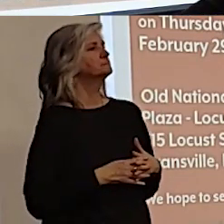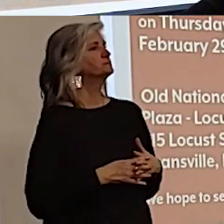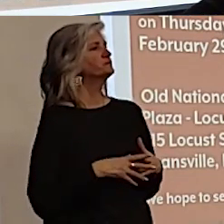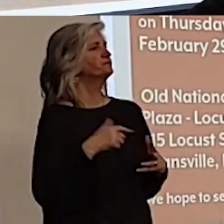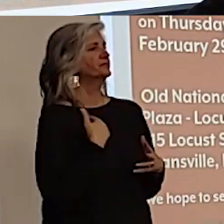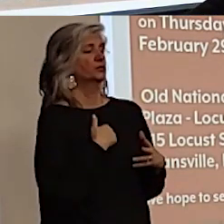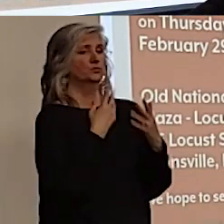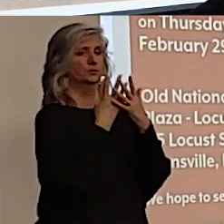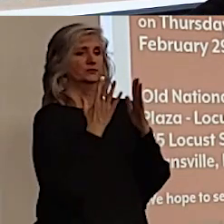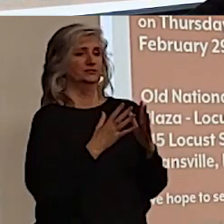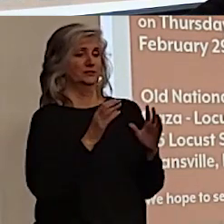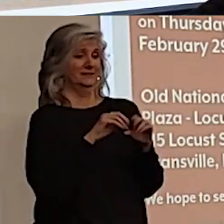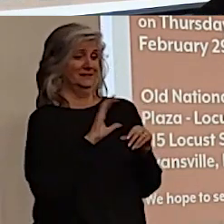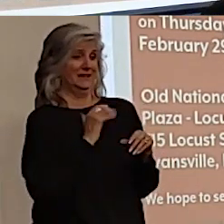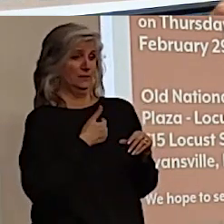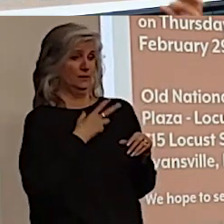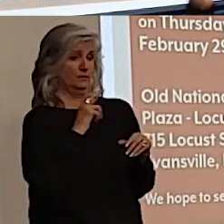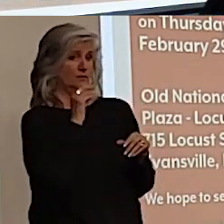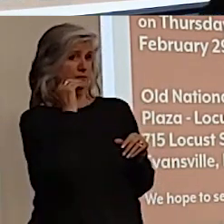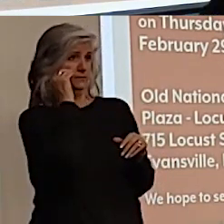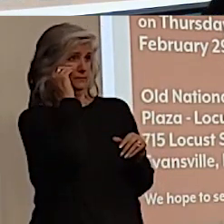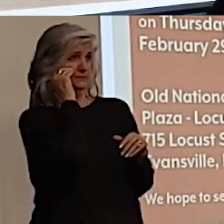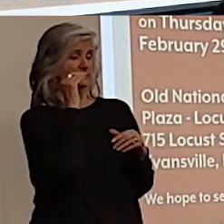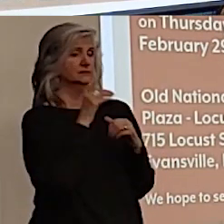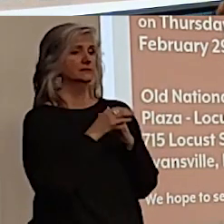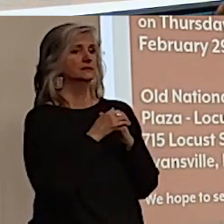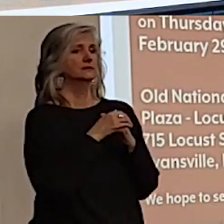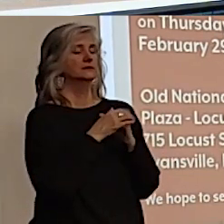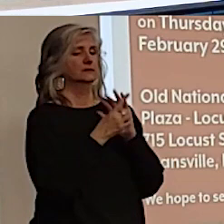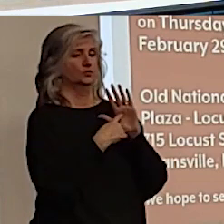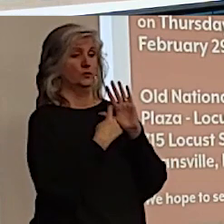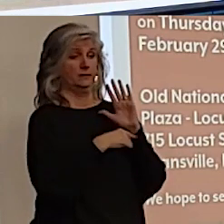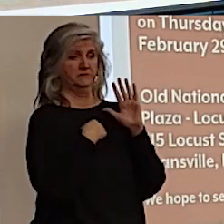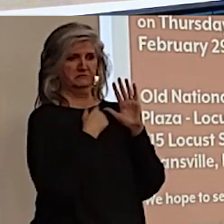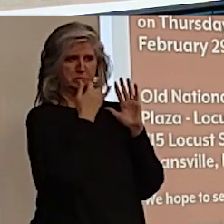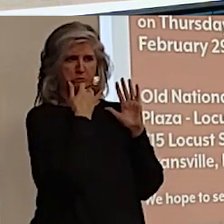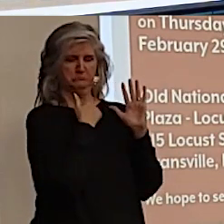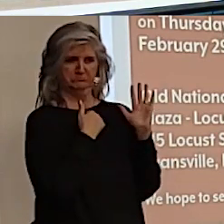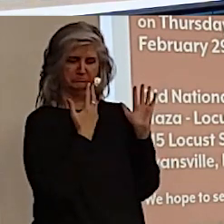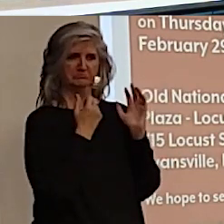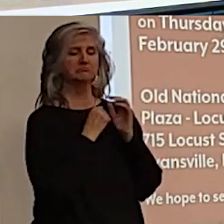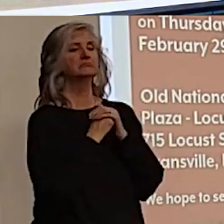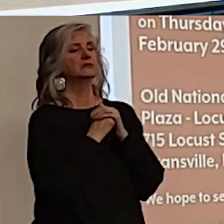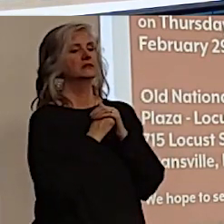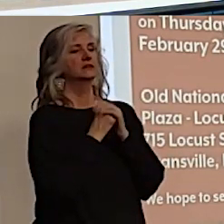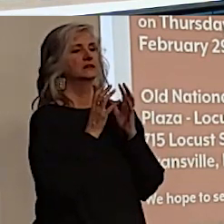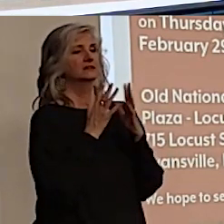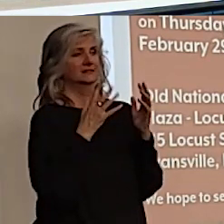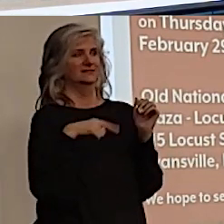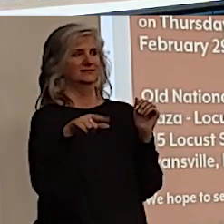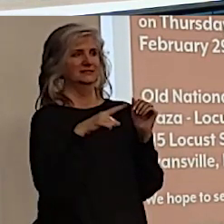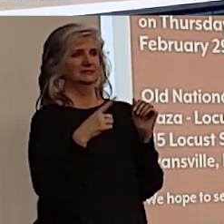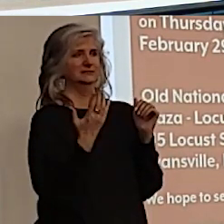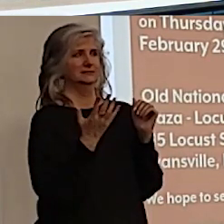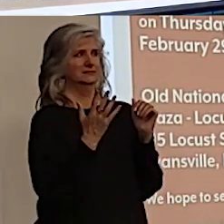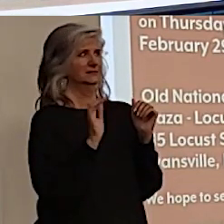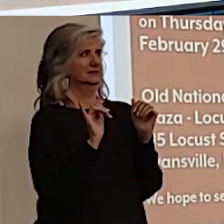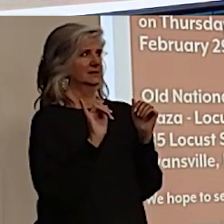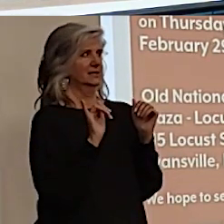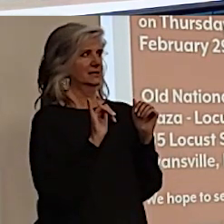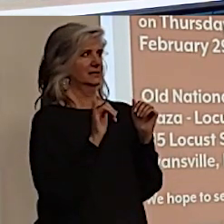We're prisoners in our own homes. Correct me if I'm wrong, a lot of these